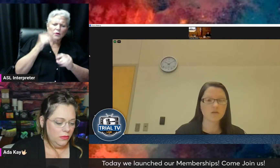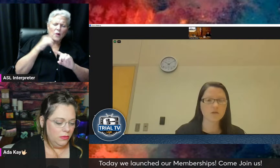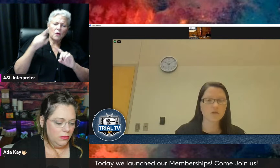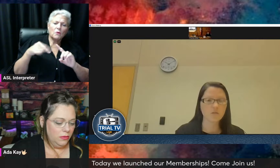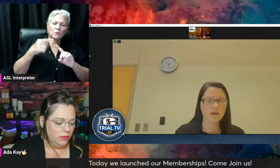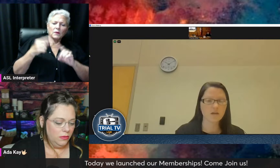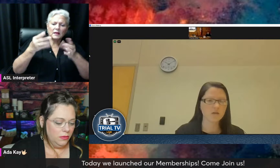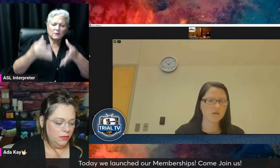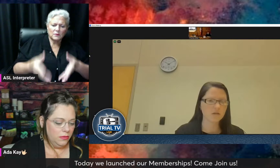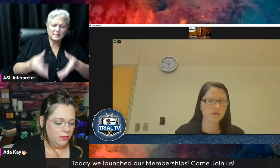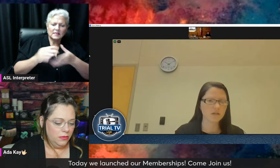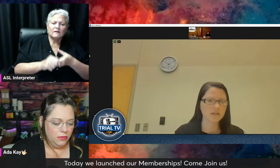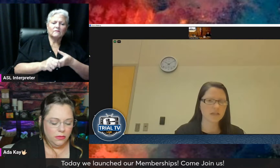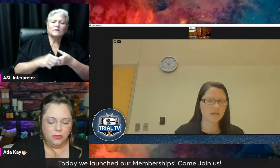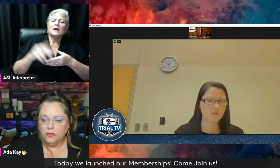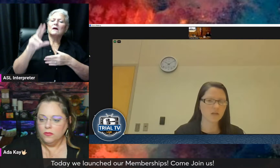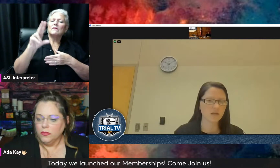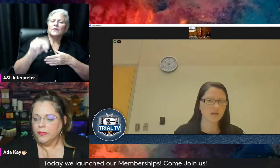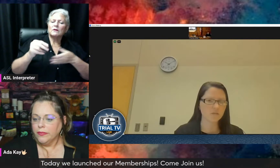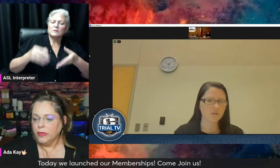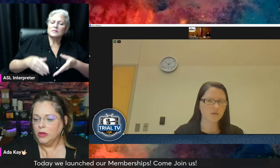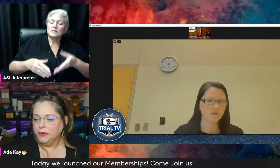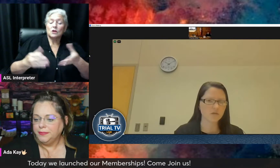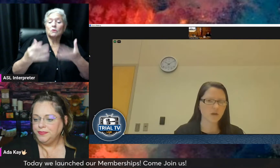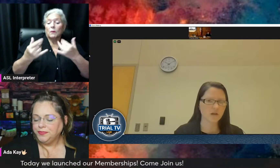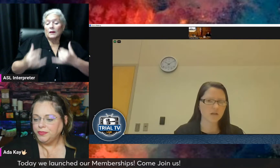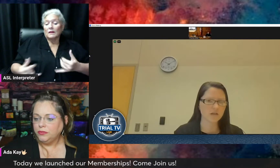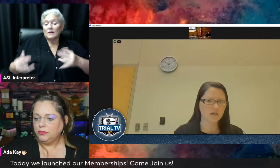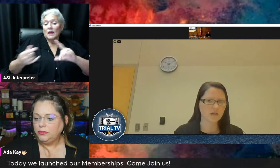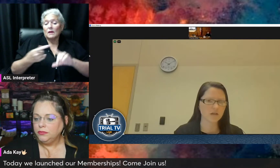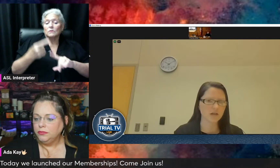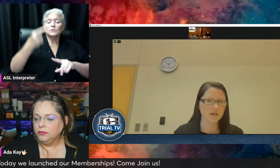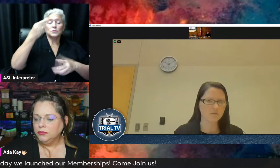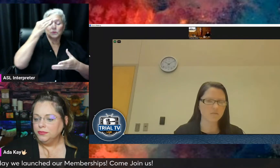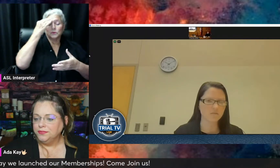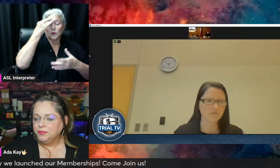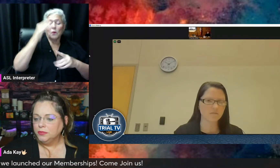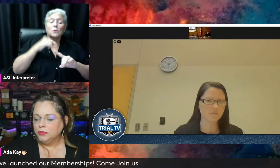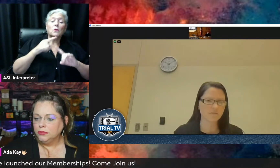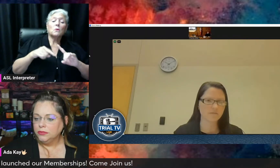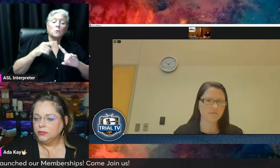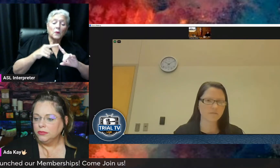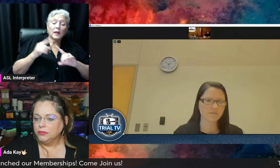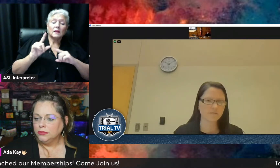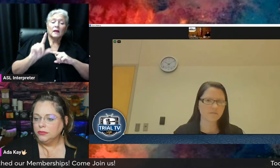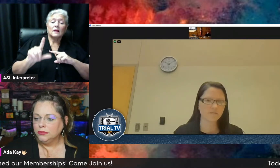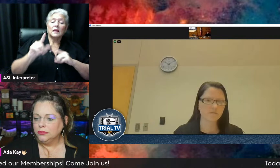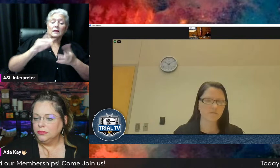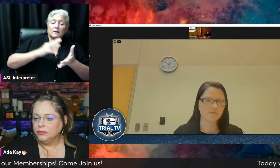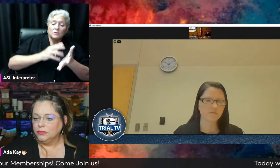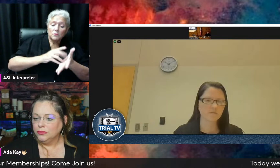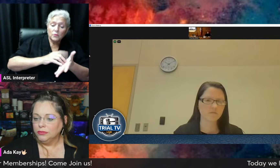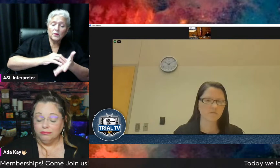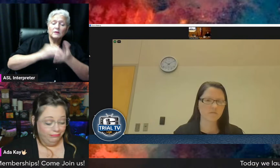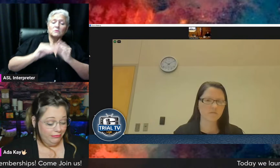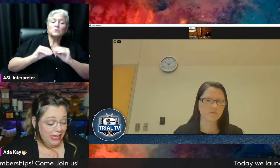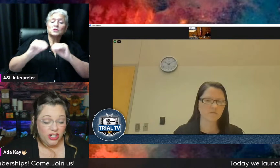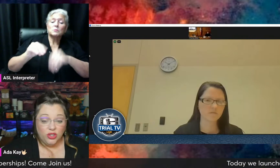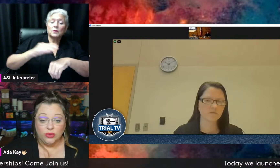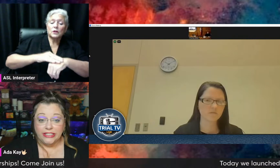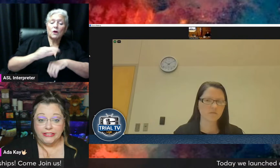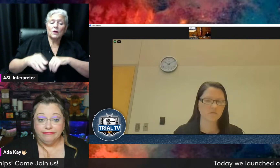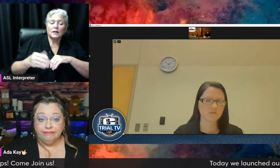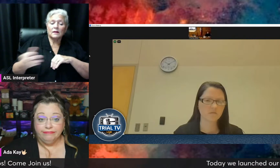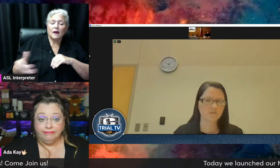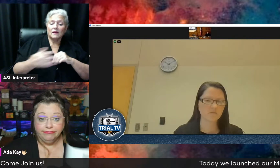No, there is no way currently to date when a latent print was deposited on an item. Are you able to tell how old I